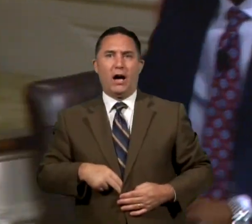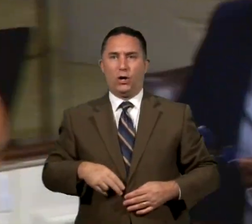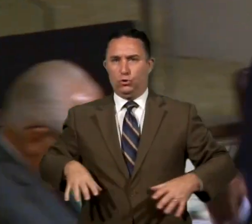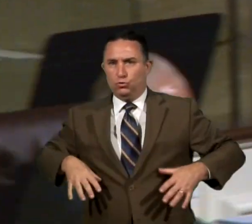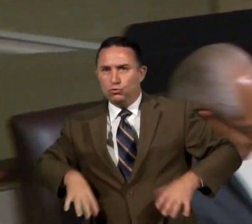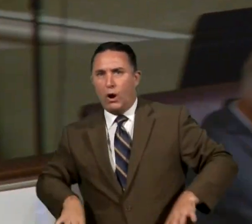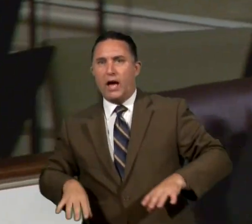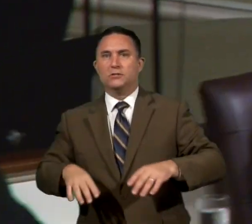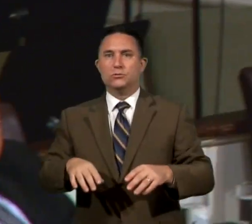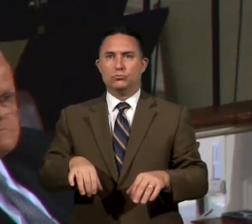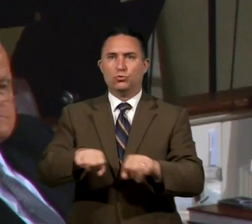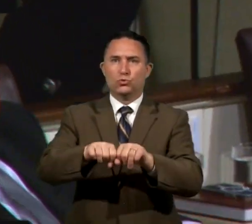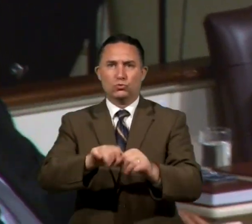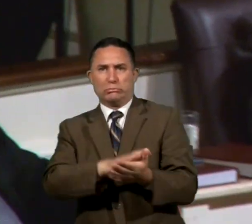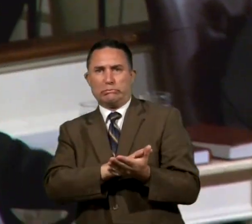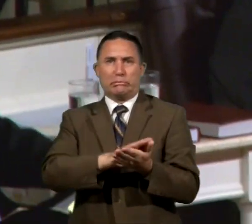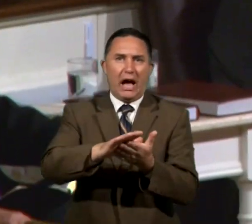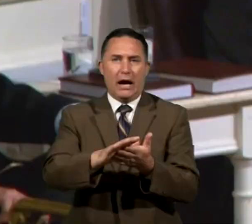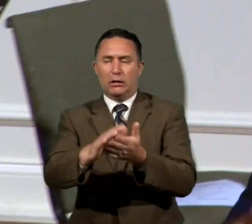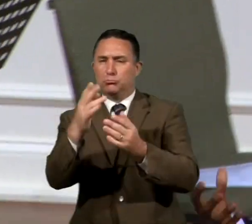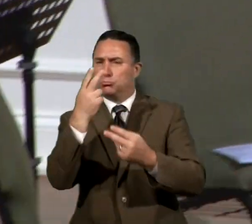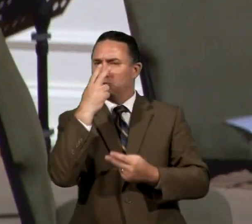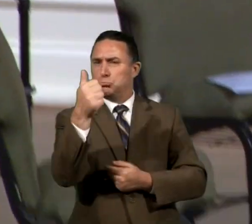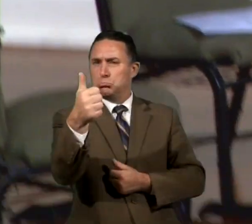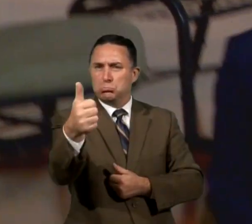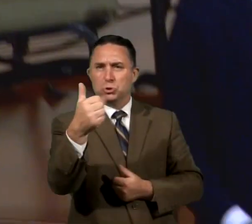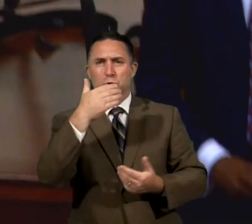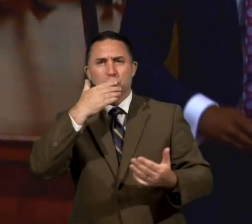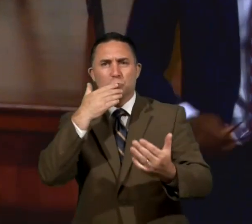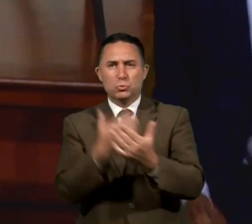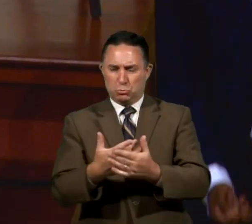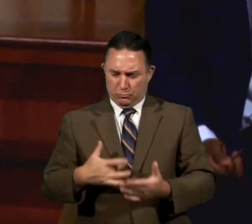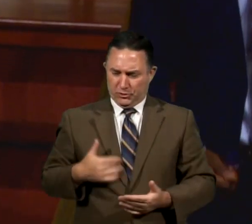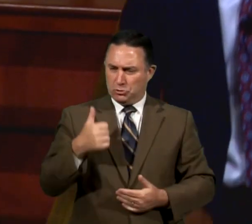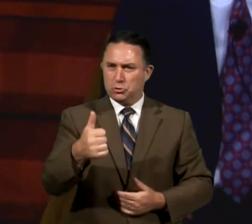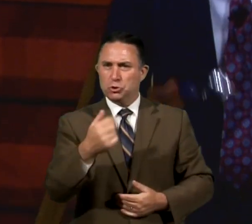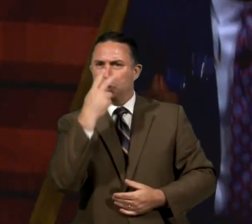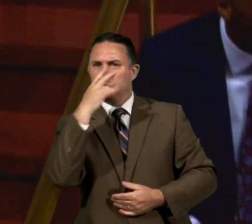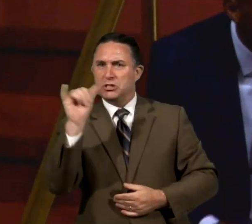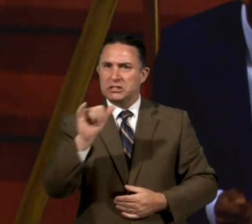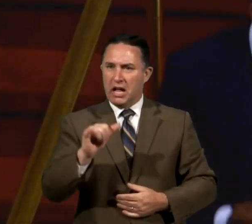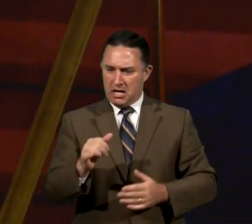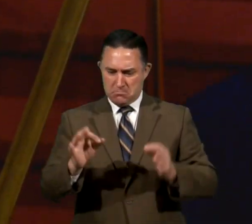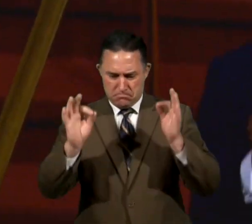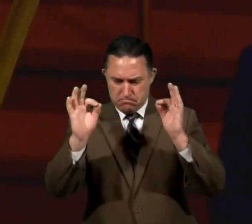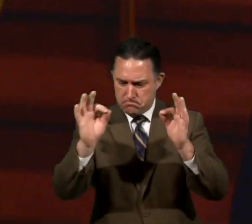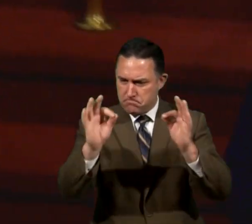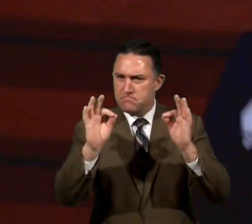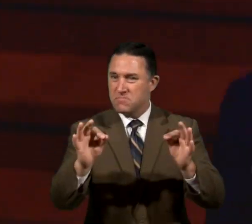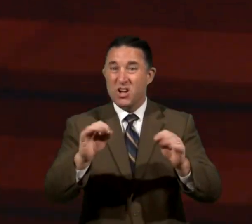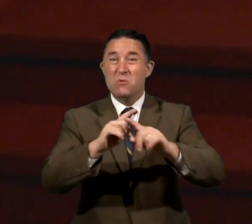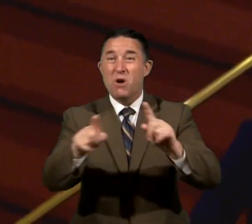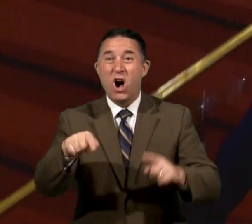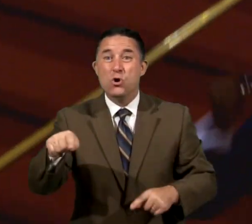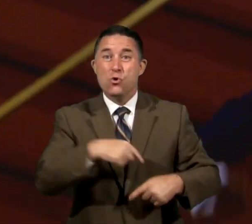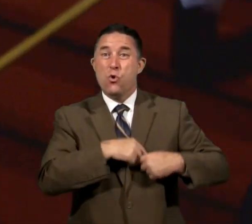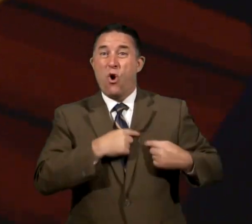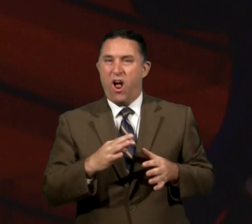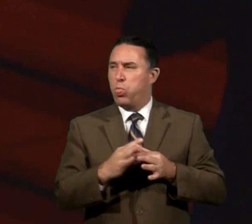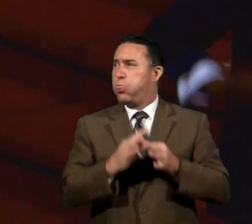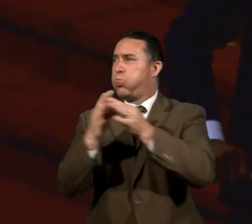dress, dress shoes, looking good, feeling good, looking the part, acting the part, but literally your heart